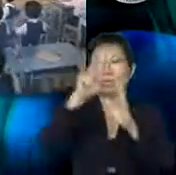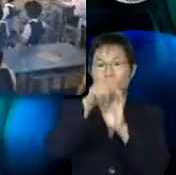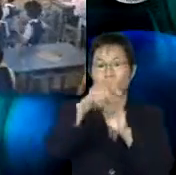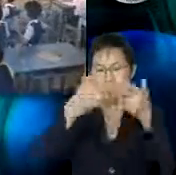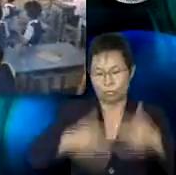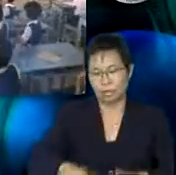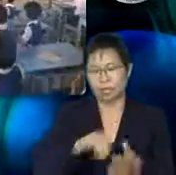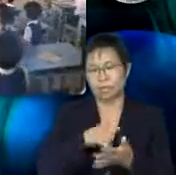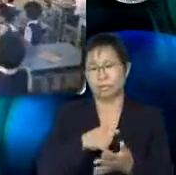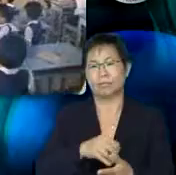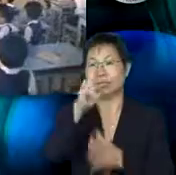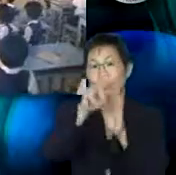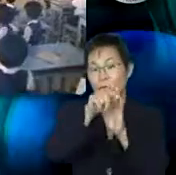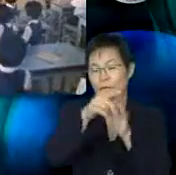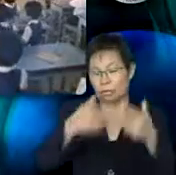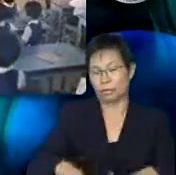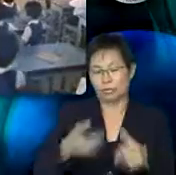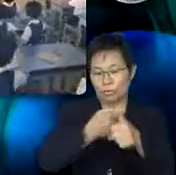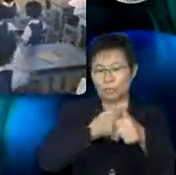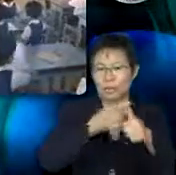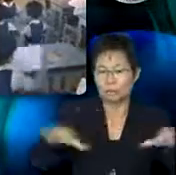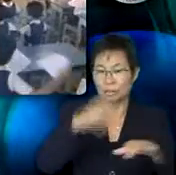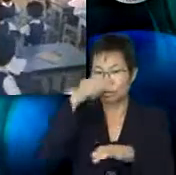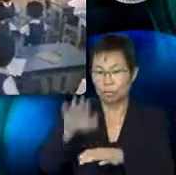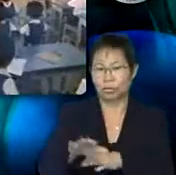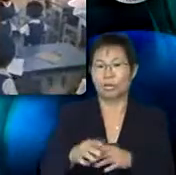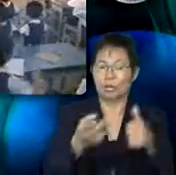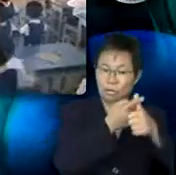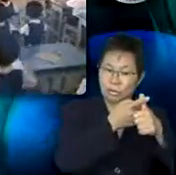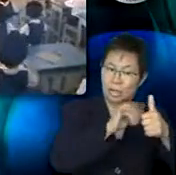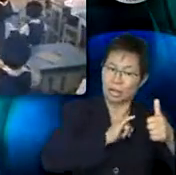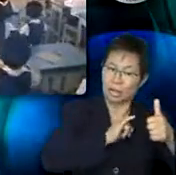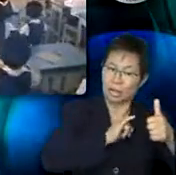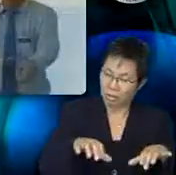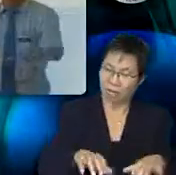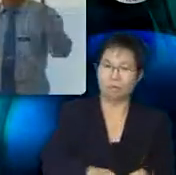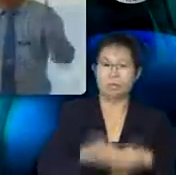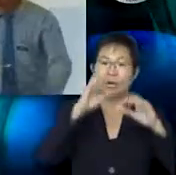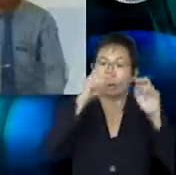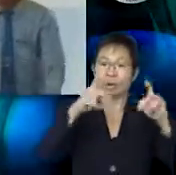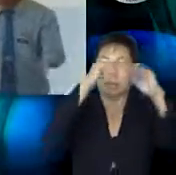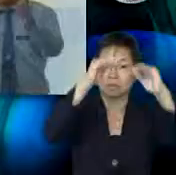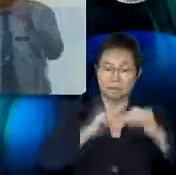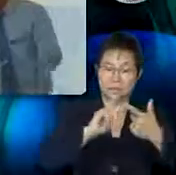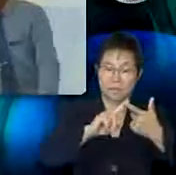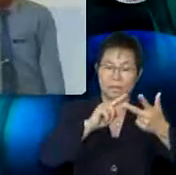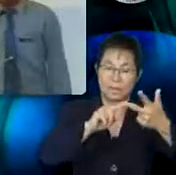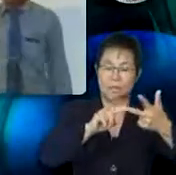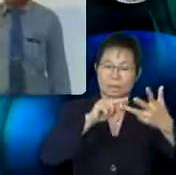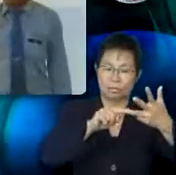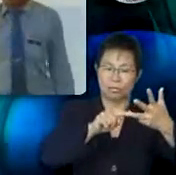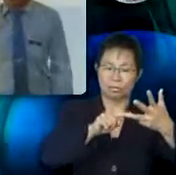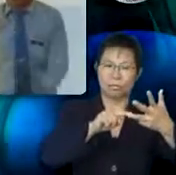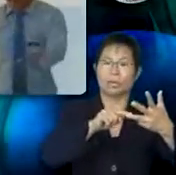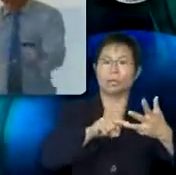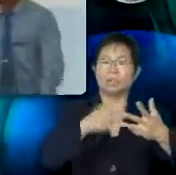finish it. 2 minutes. 2 minutes. So the first one I've done for you. Okay. The second one, and third one, and